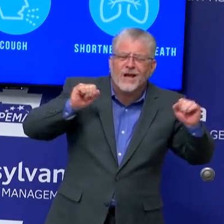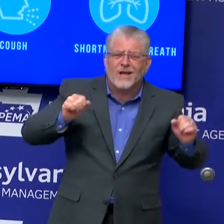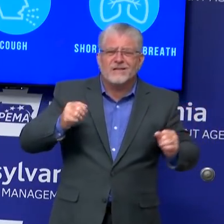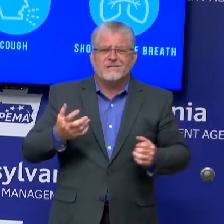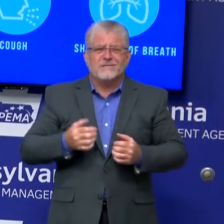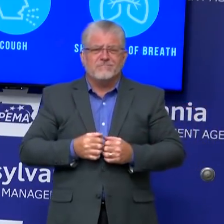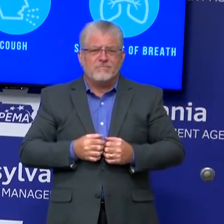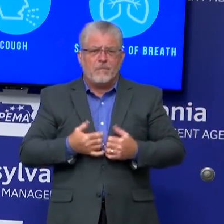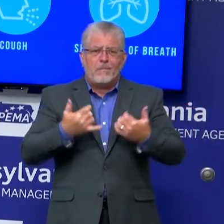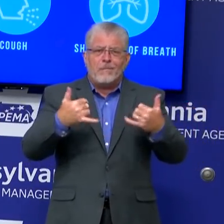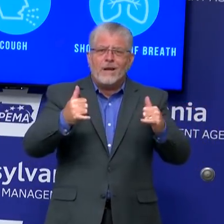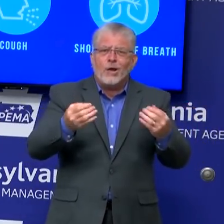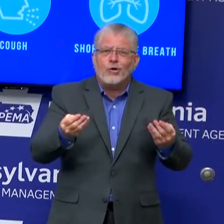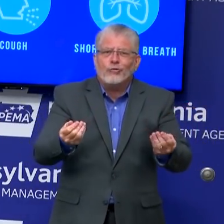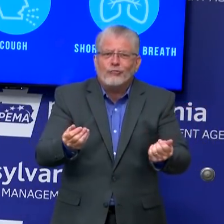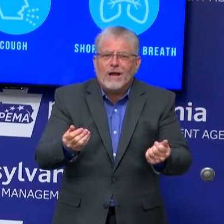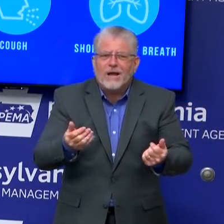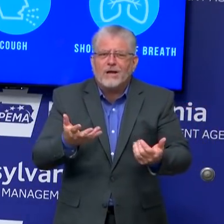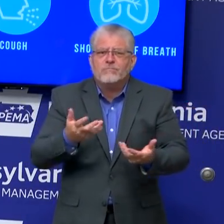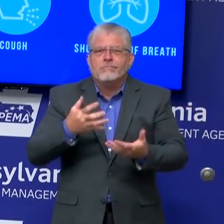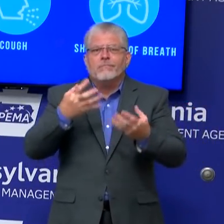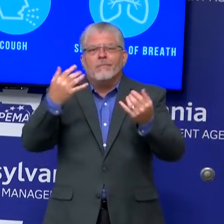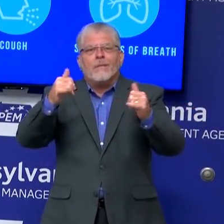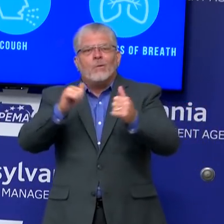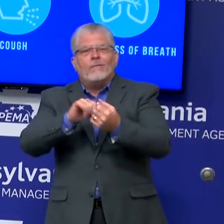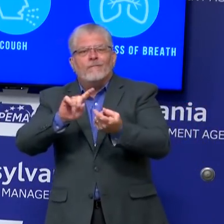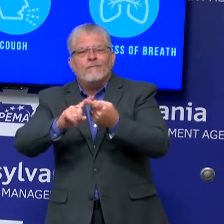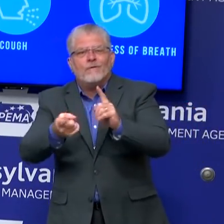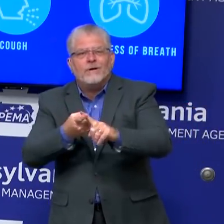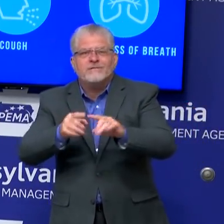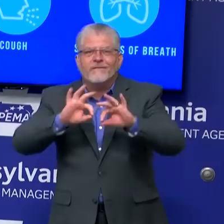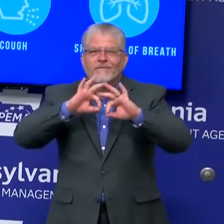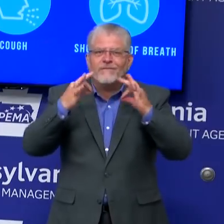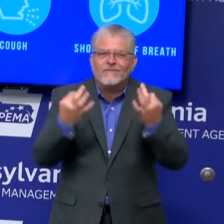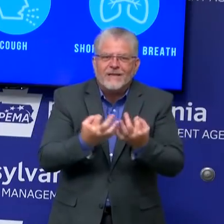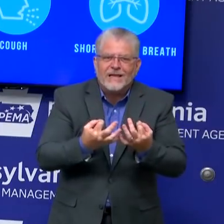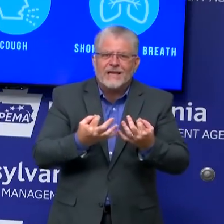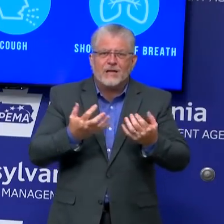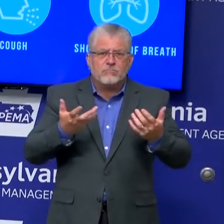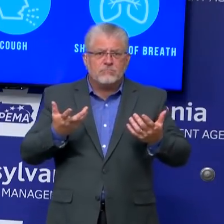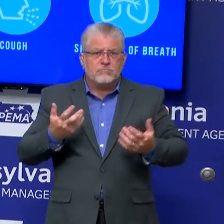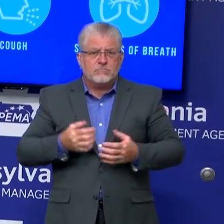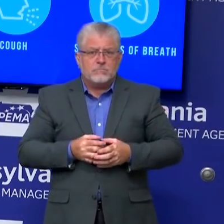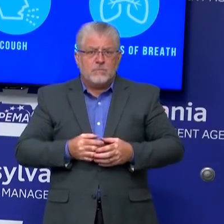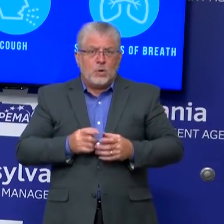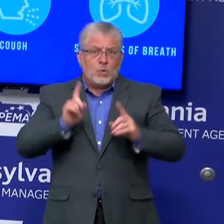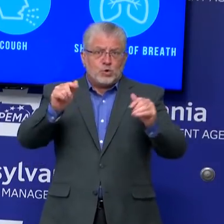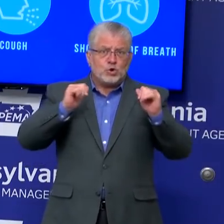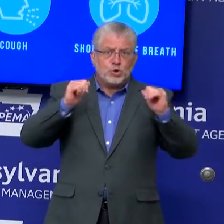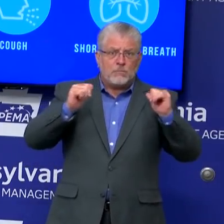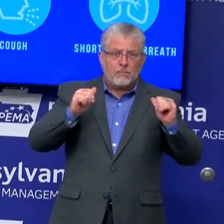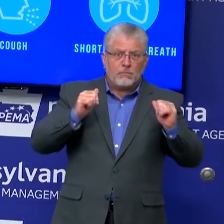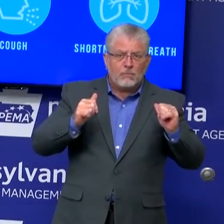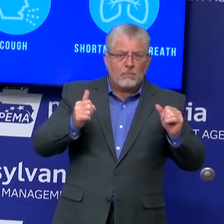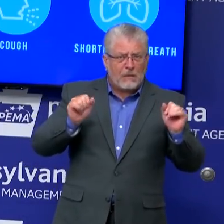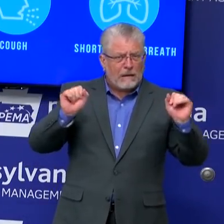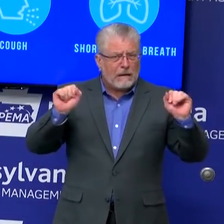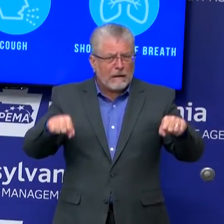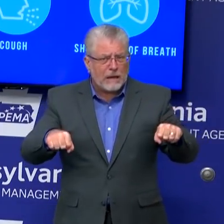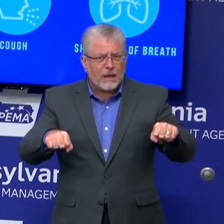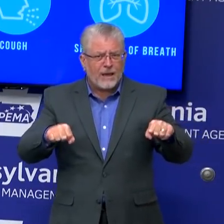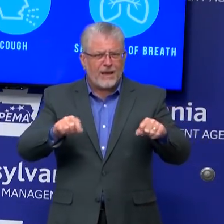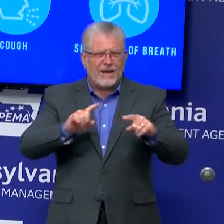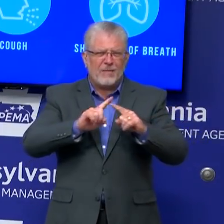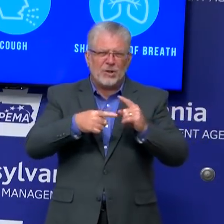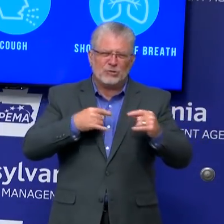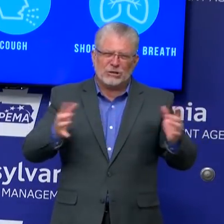with their families. Gyms and fitness centers can remain open and are encouraged to offer more outdoor fitness options.